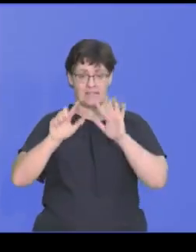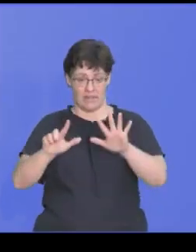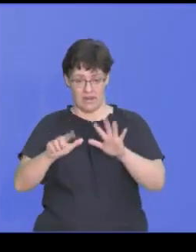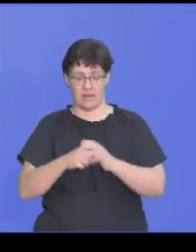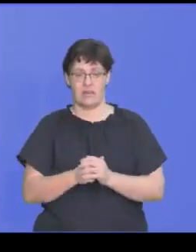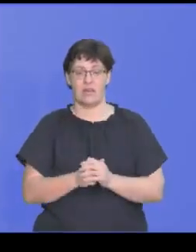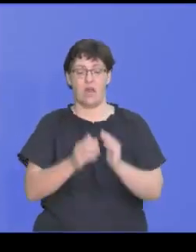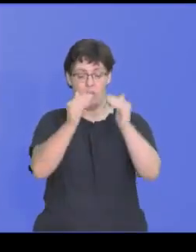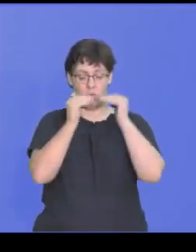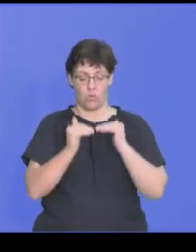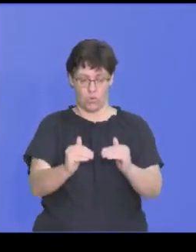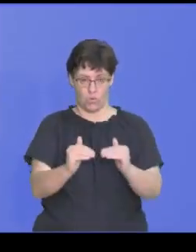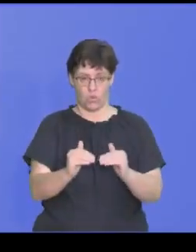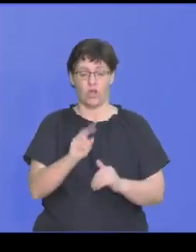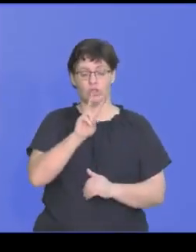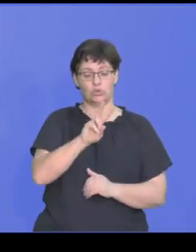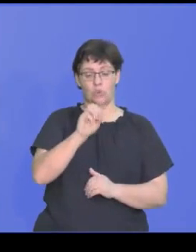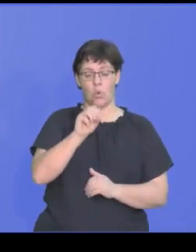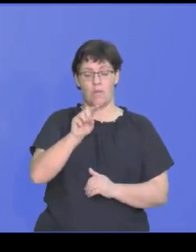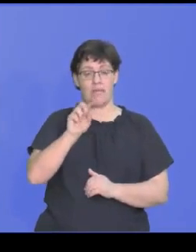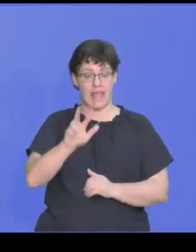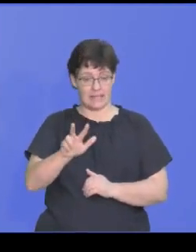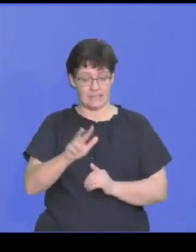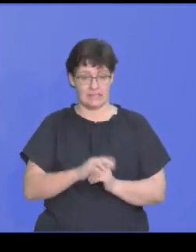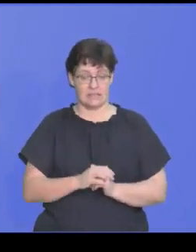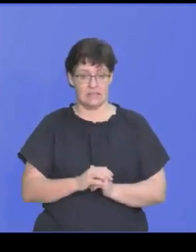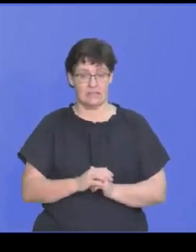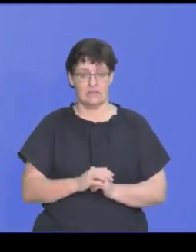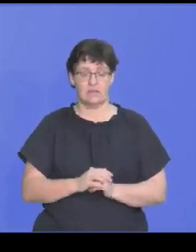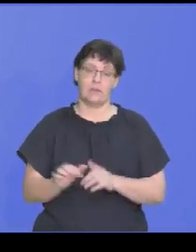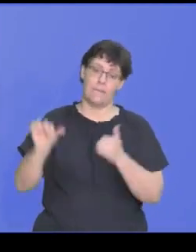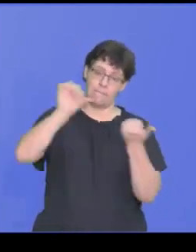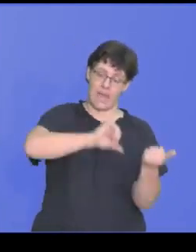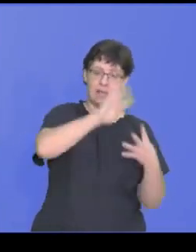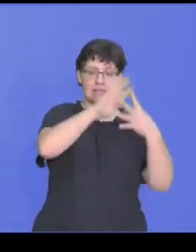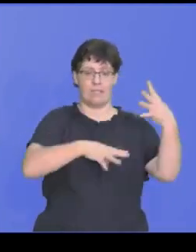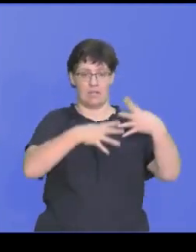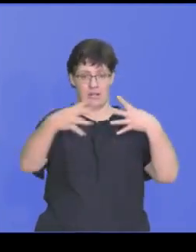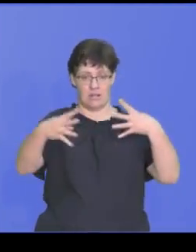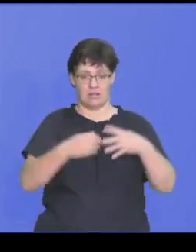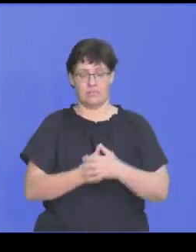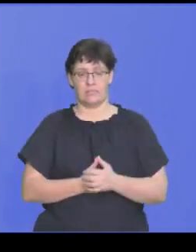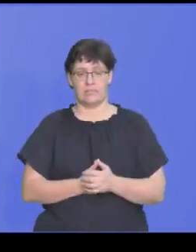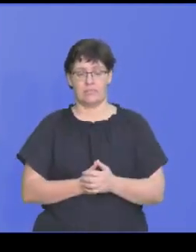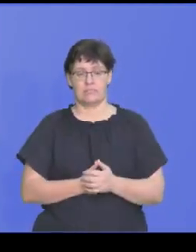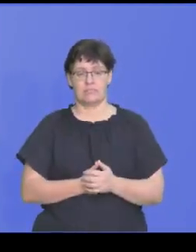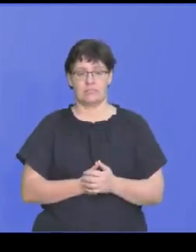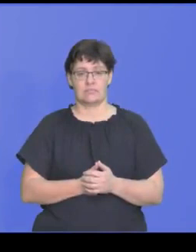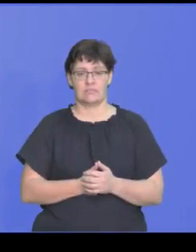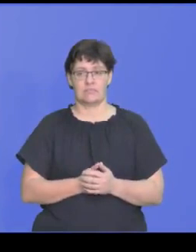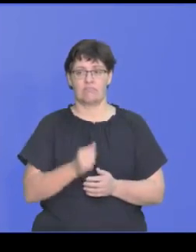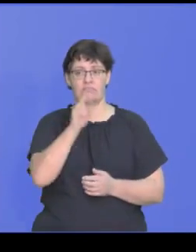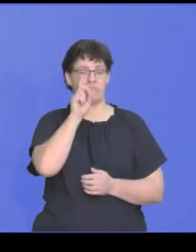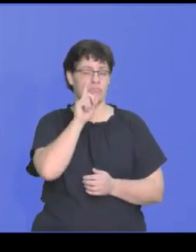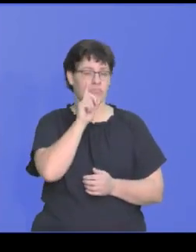2017, so I'm now going to work out the price for 2018. So I go back to my table, and